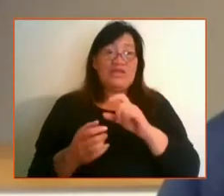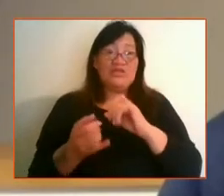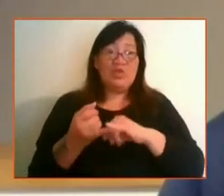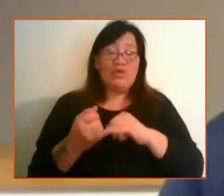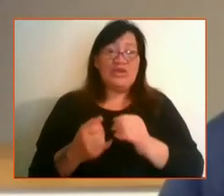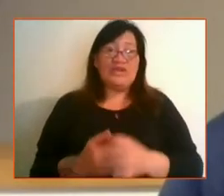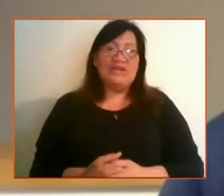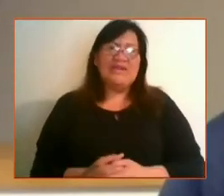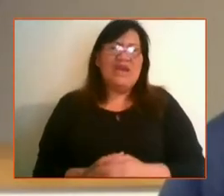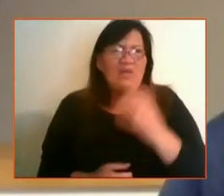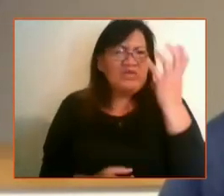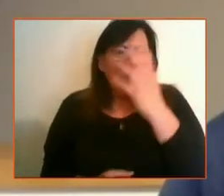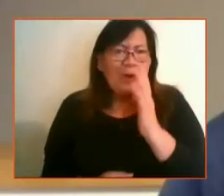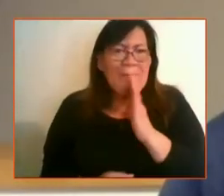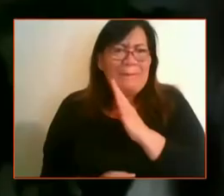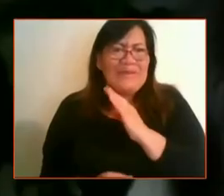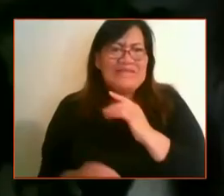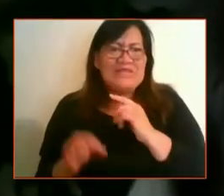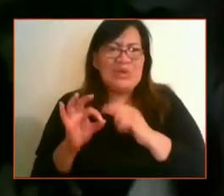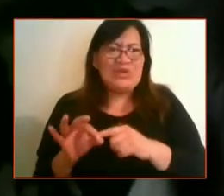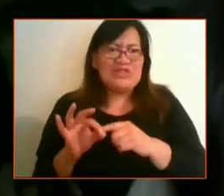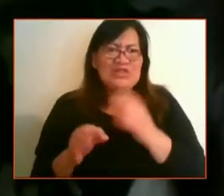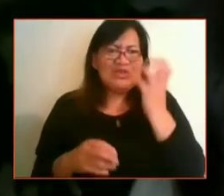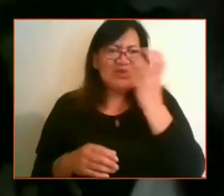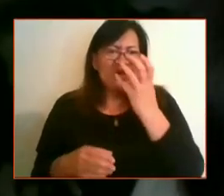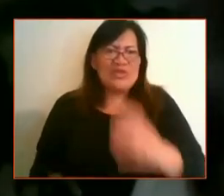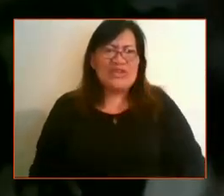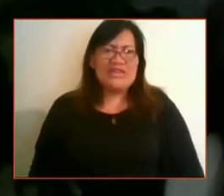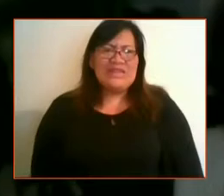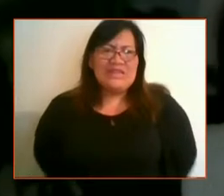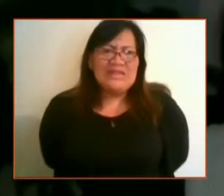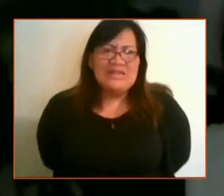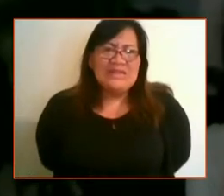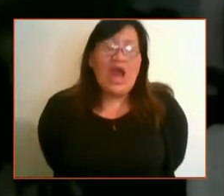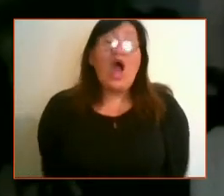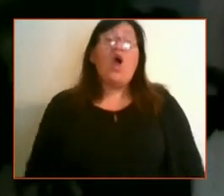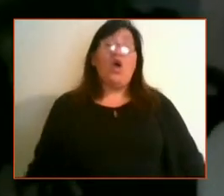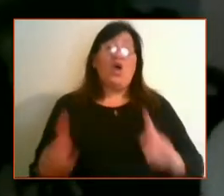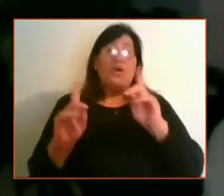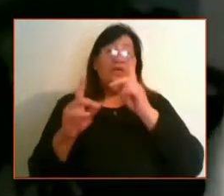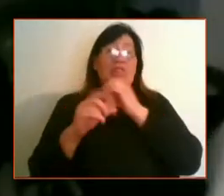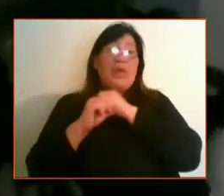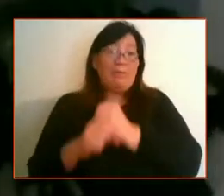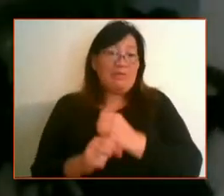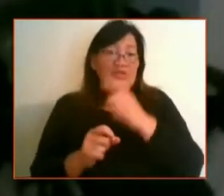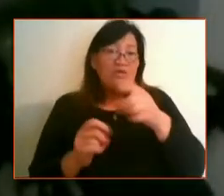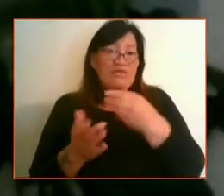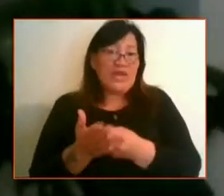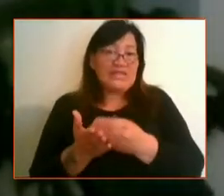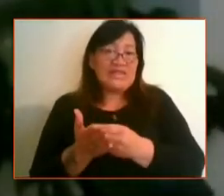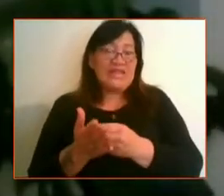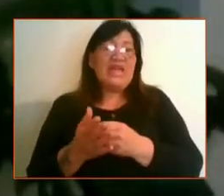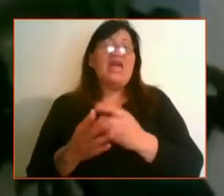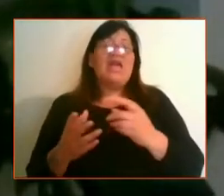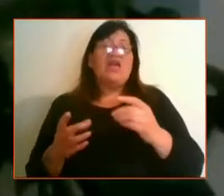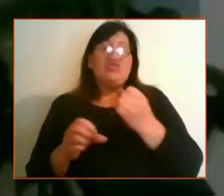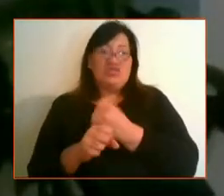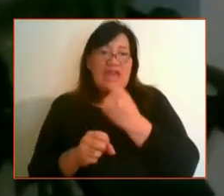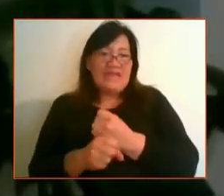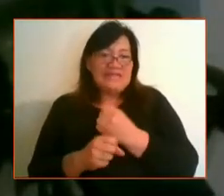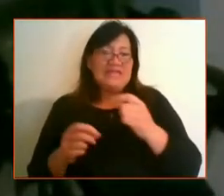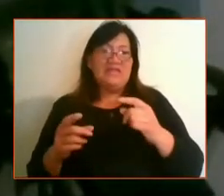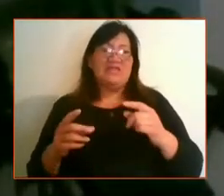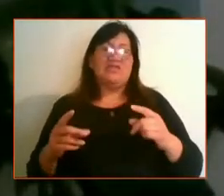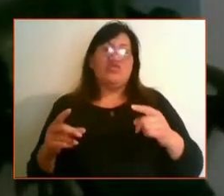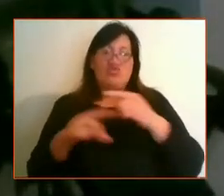Sorry, I missed that question amongst Jonathan's response. The commitment to the funding and the creation of that task force. Resourcing all